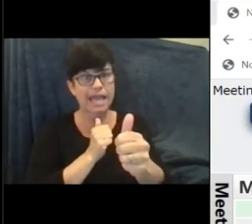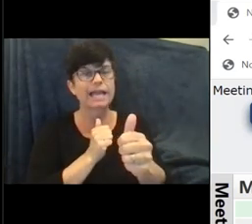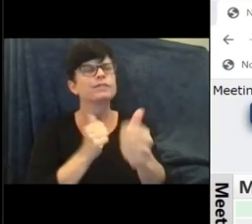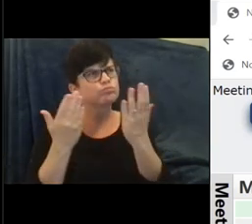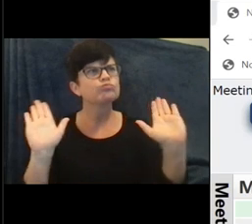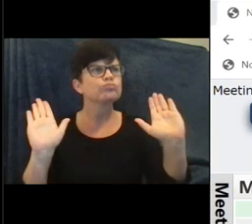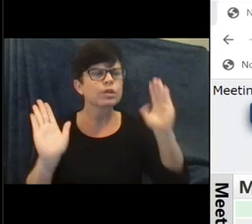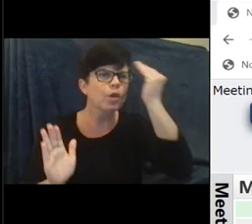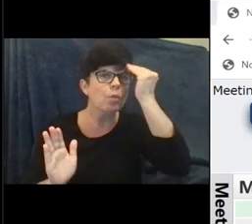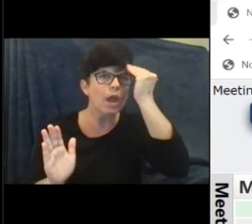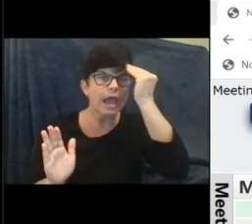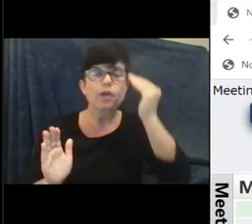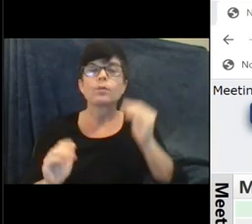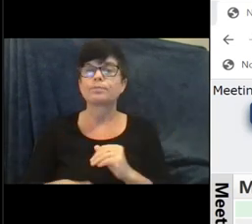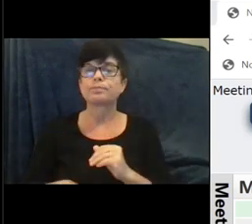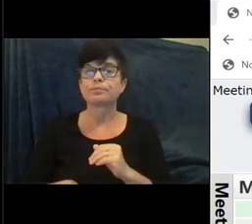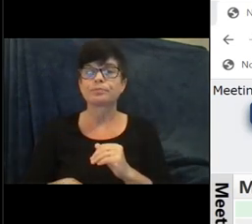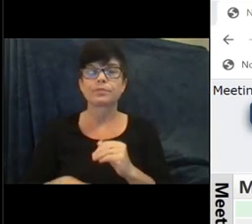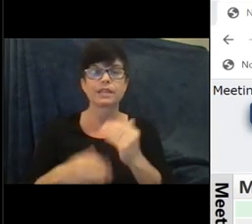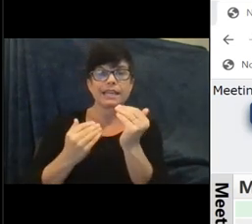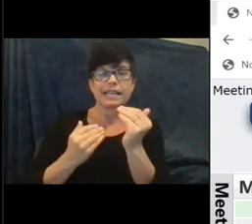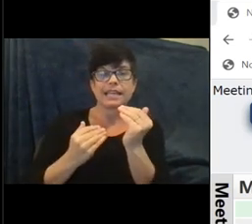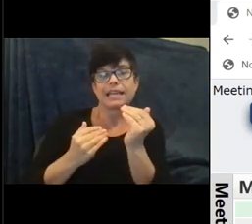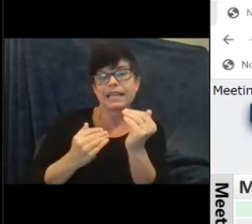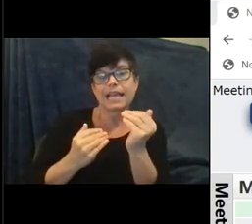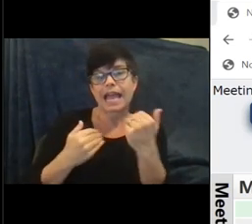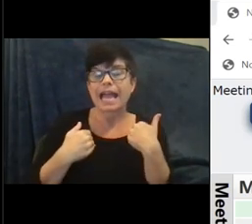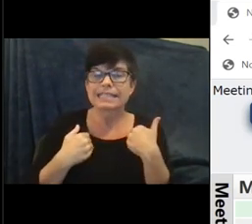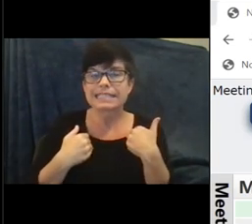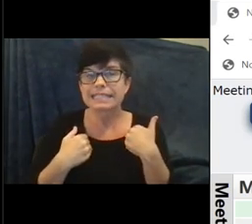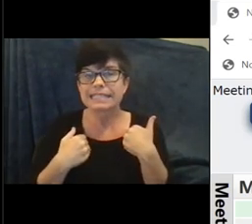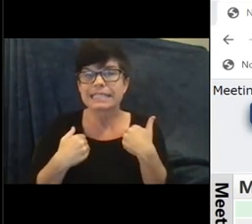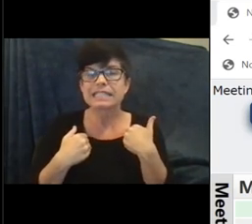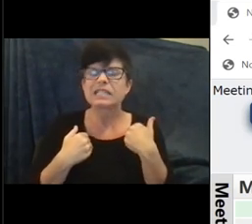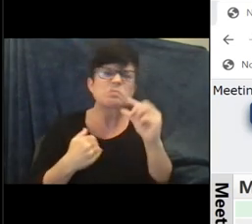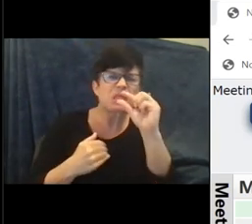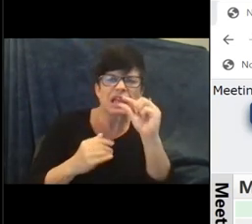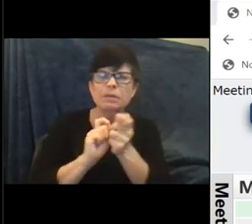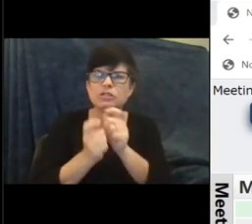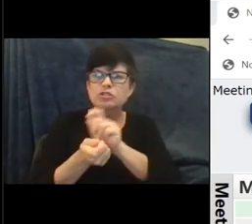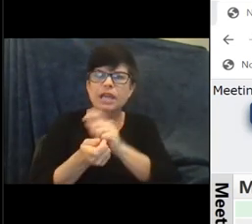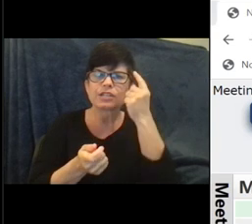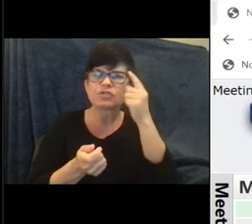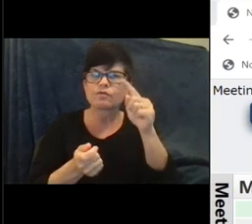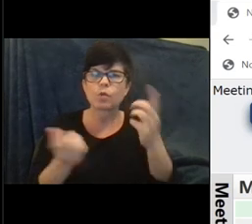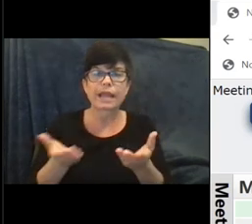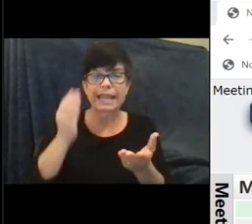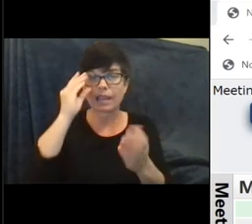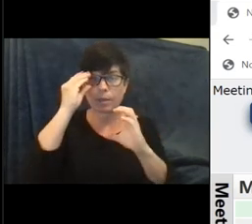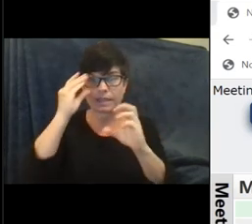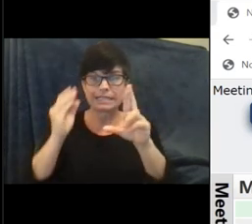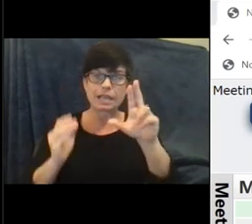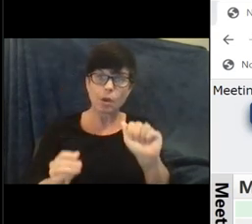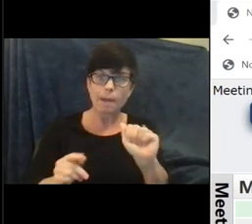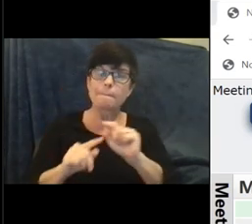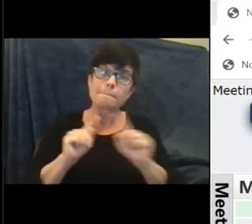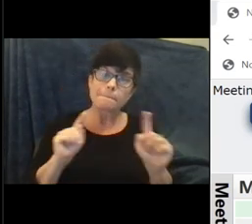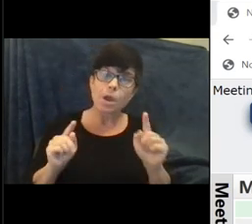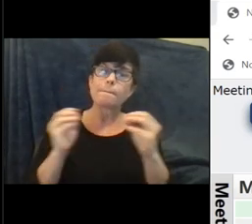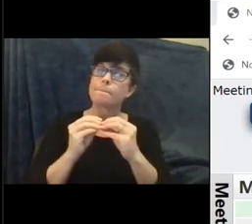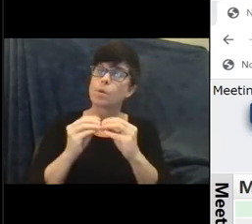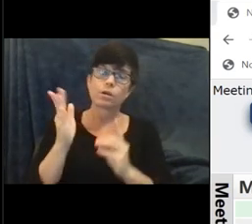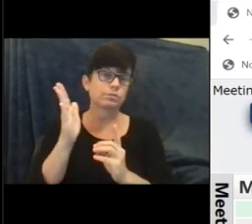that. It has limited change here for the CRA, although it is likely to lead to more development in the